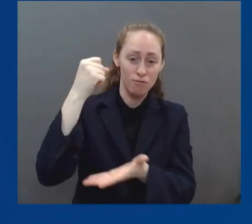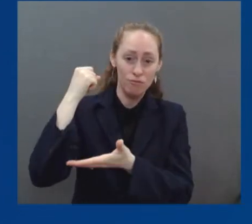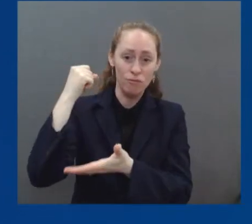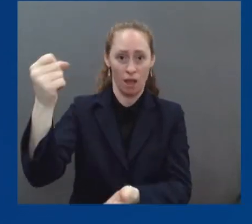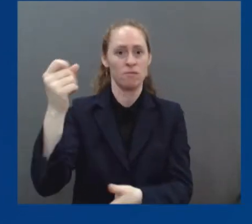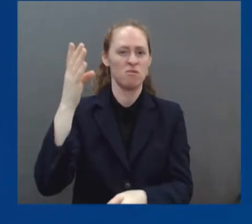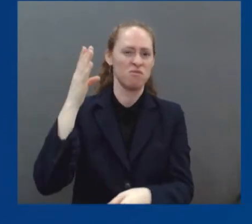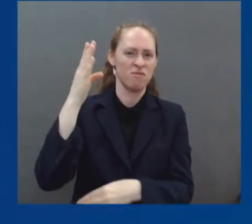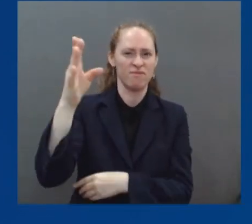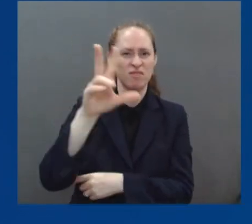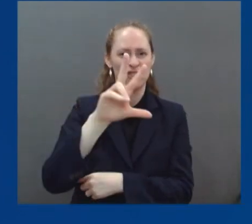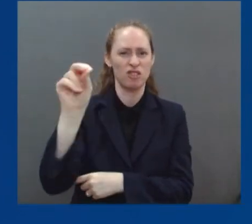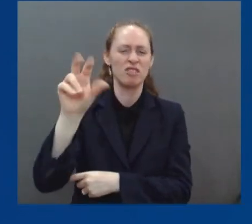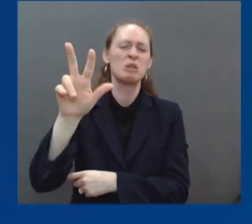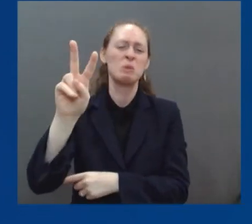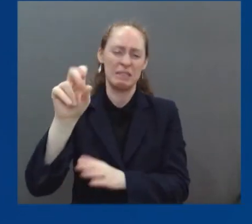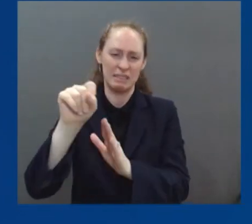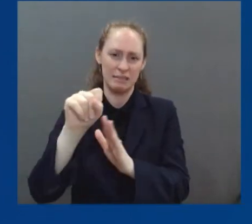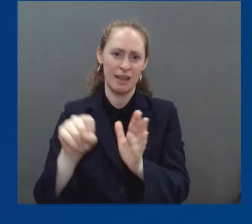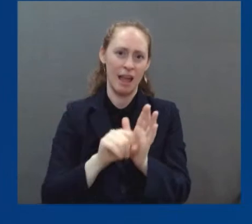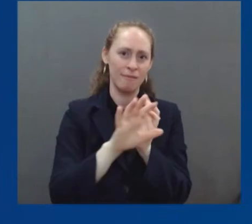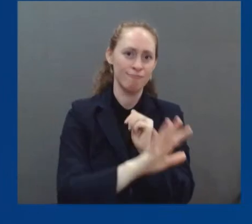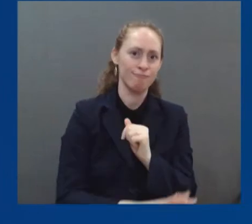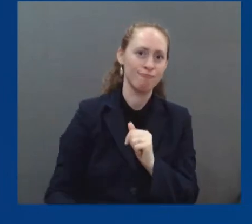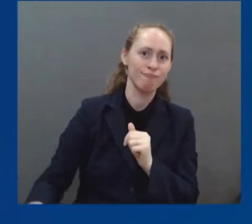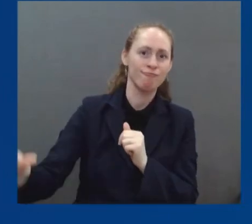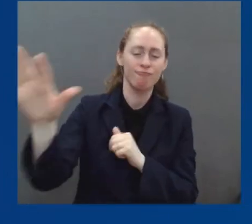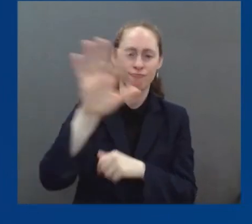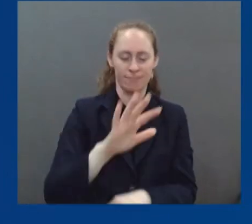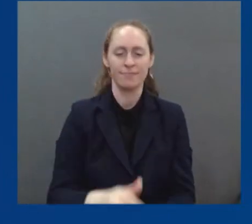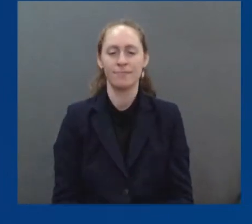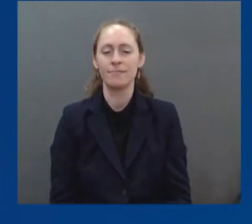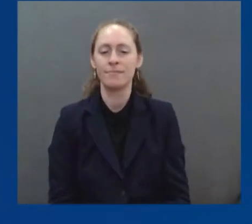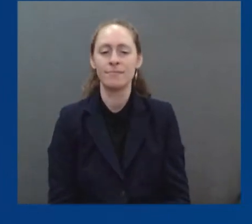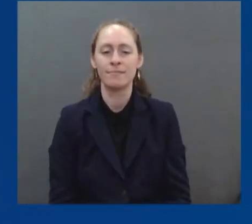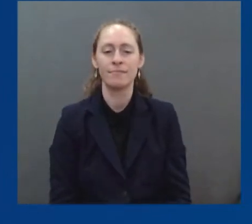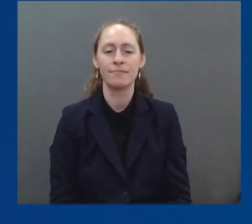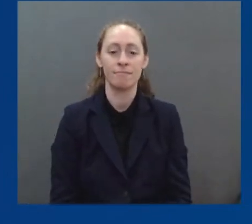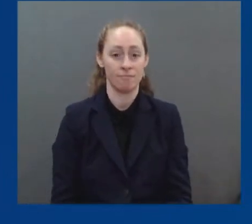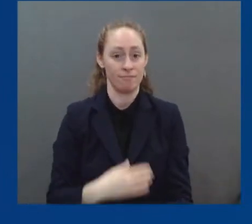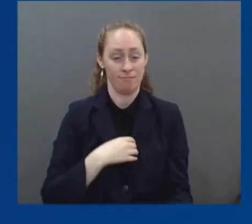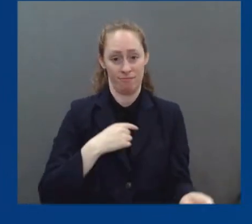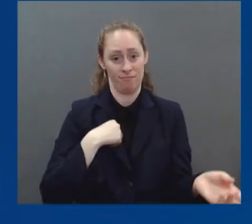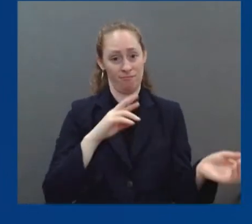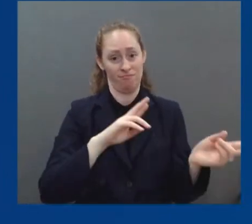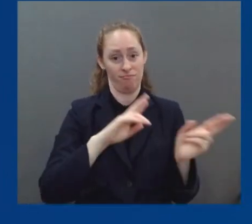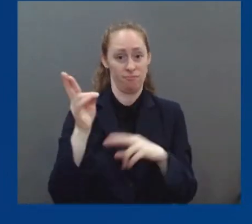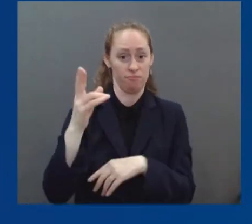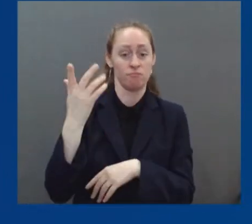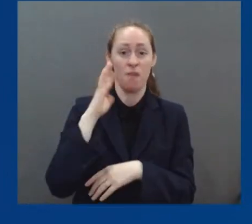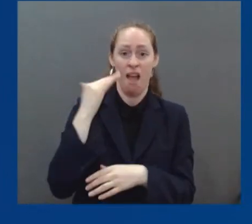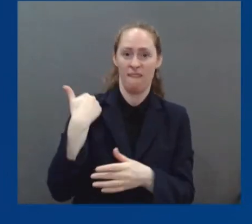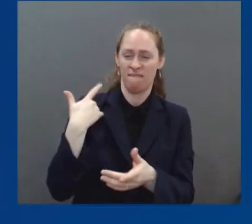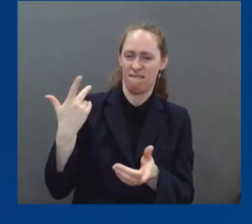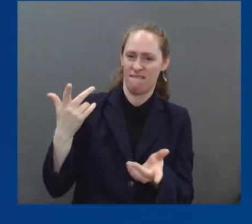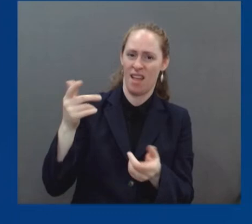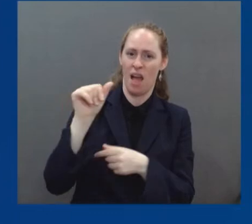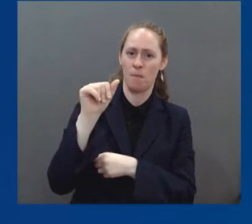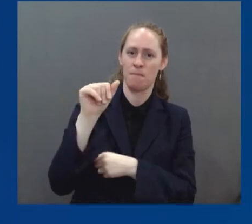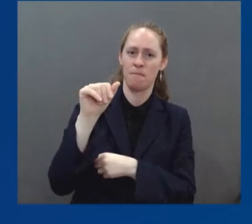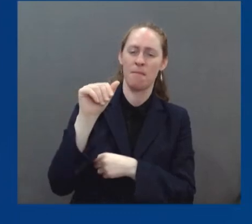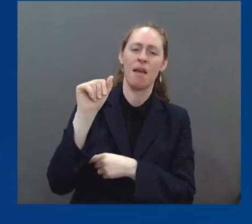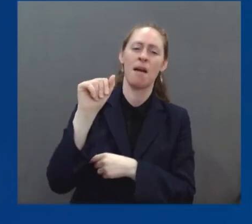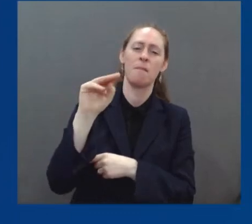of nearly 3,000 Public Health AmeriCorps members. The work of these initial members will help to address public health needs